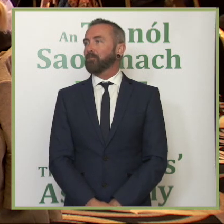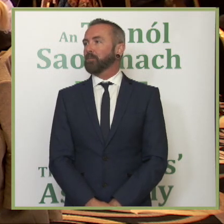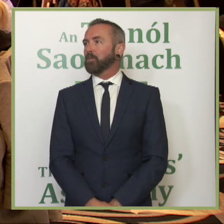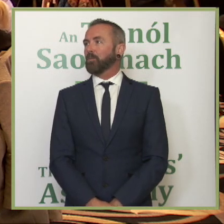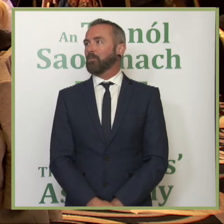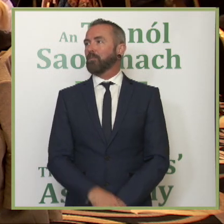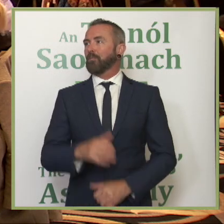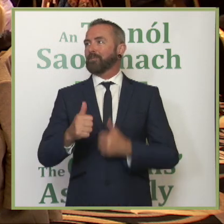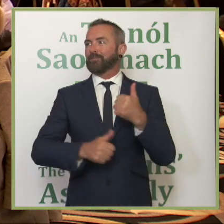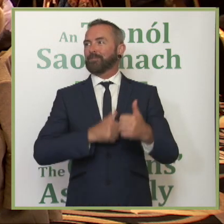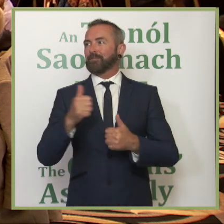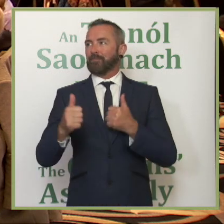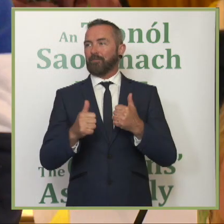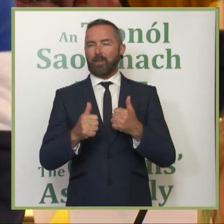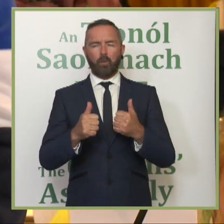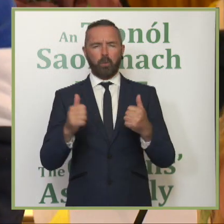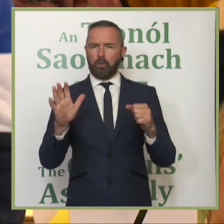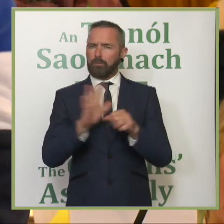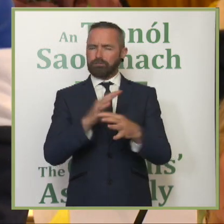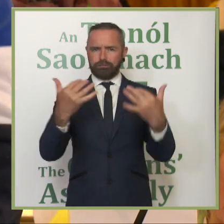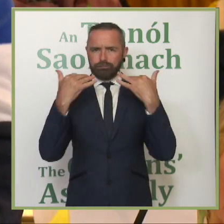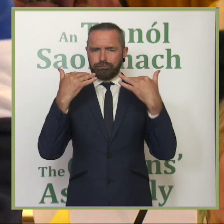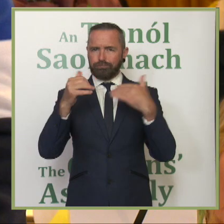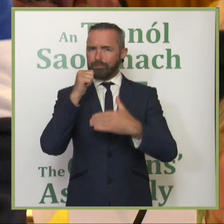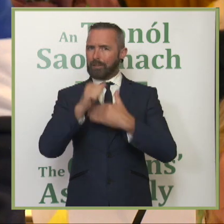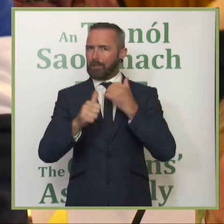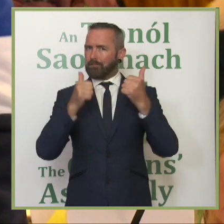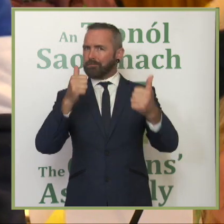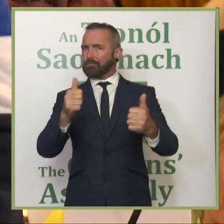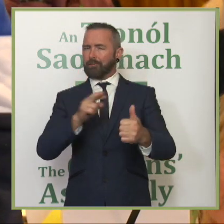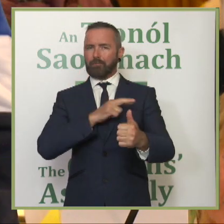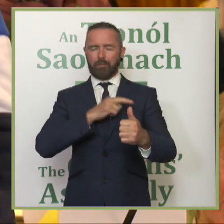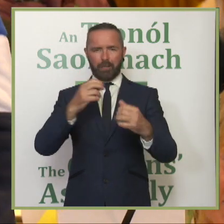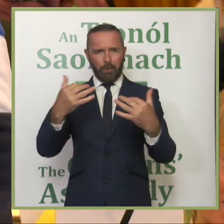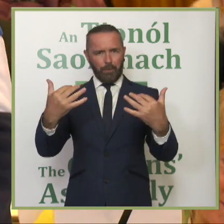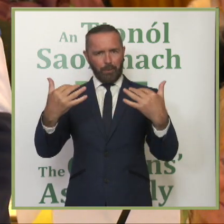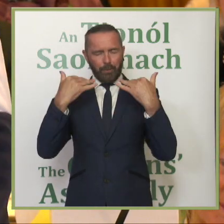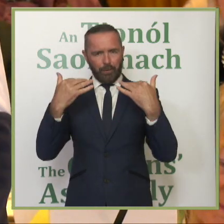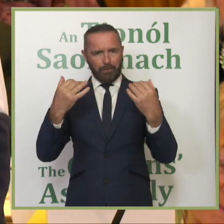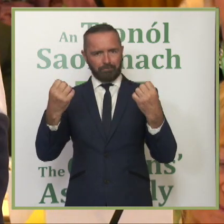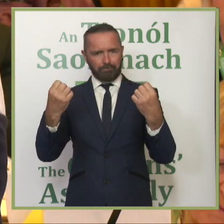Hello. Very informative day for the first day. Really enlightening. We had one